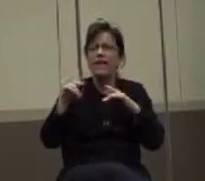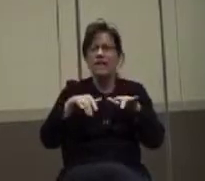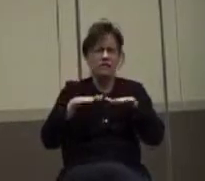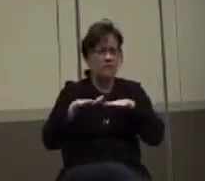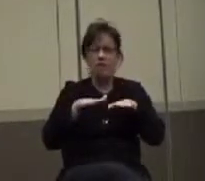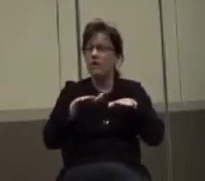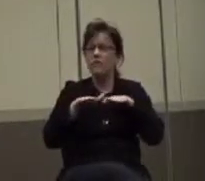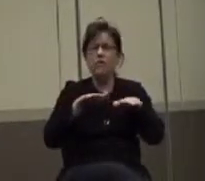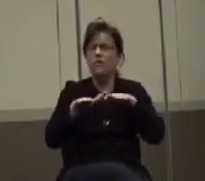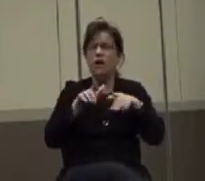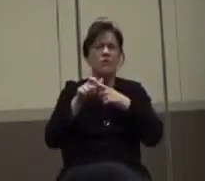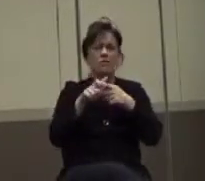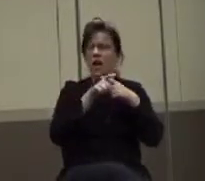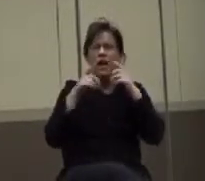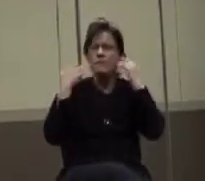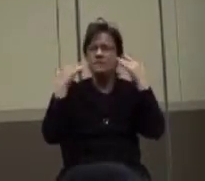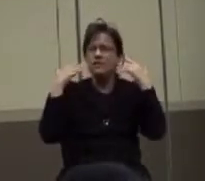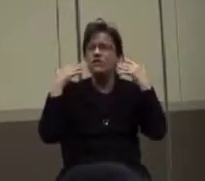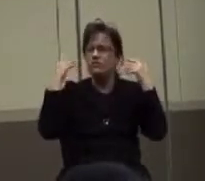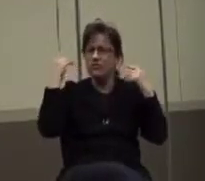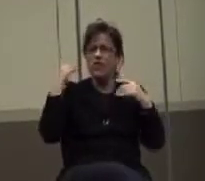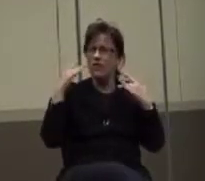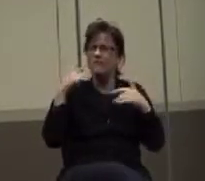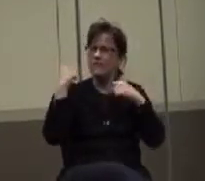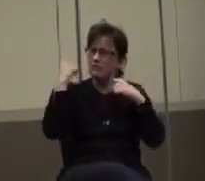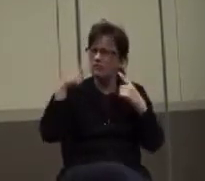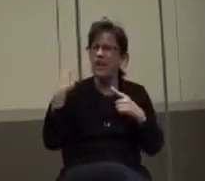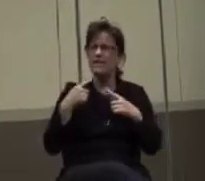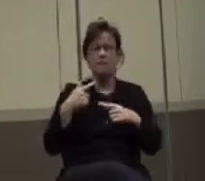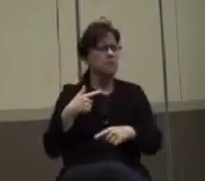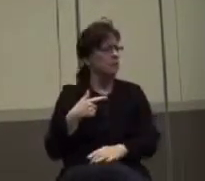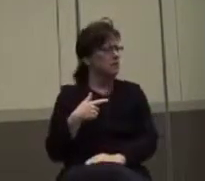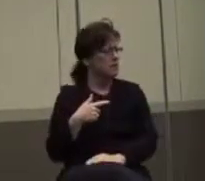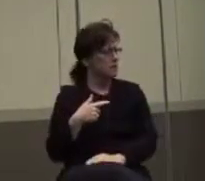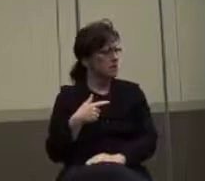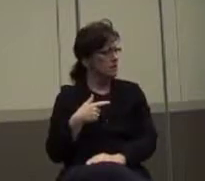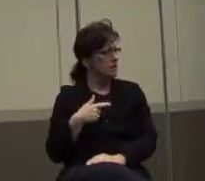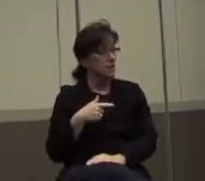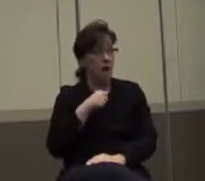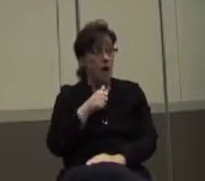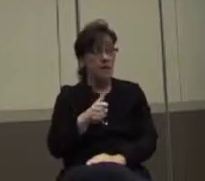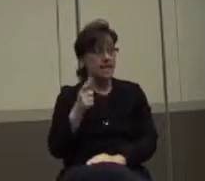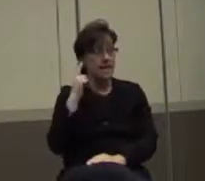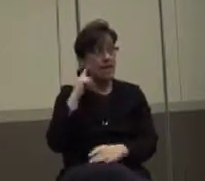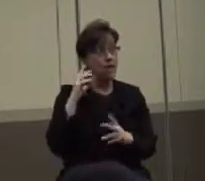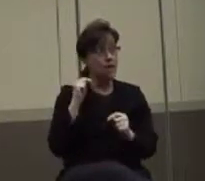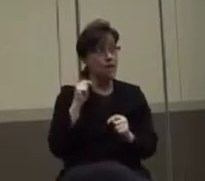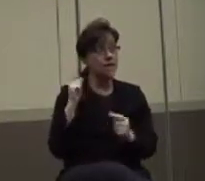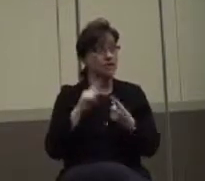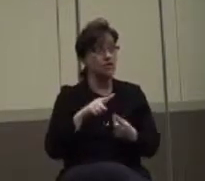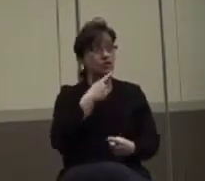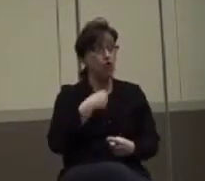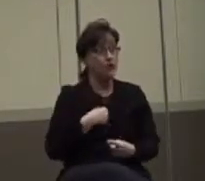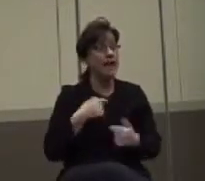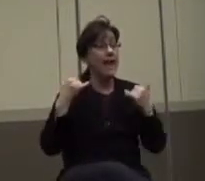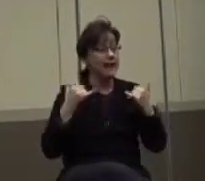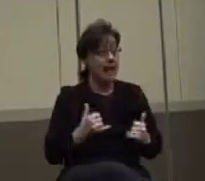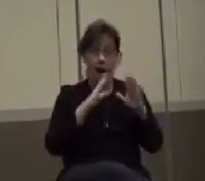makes me crazy, right? And she looks at me and says, I didn't even hear it till you said something, Now she can hear it,